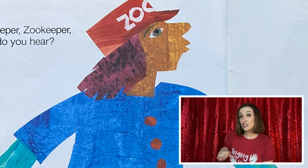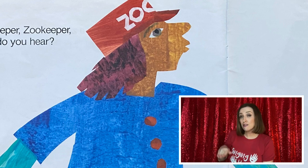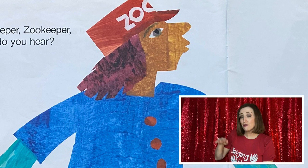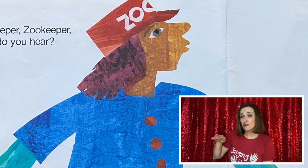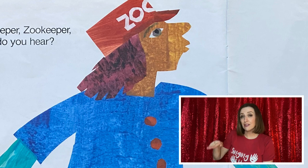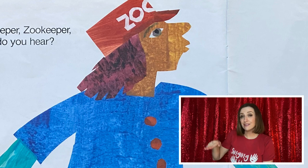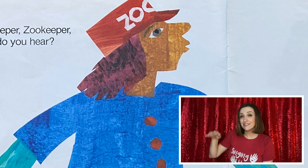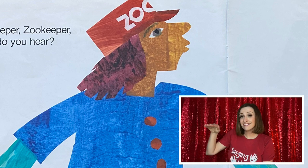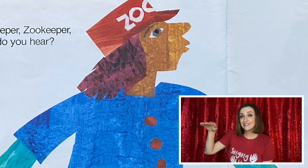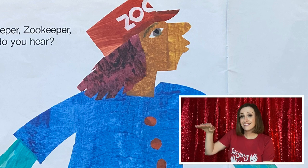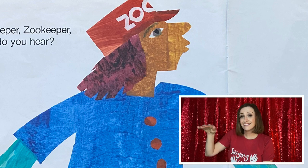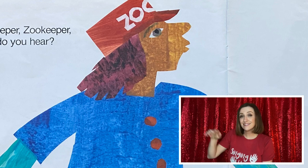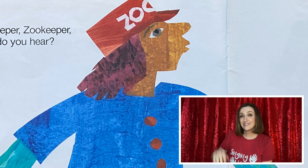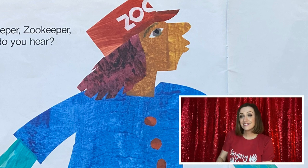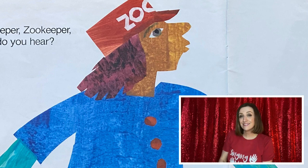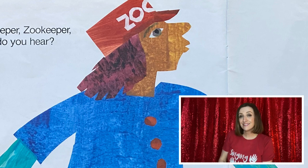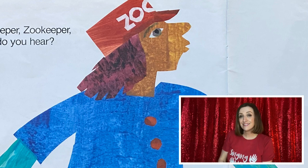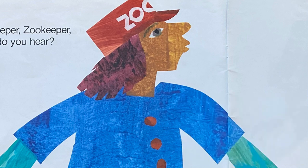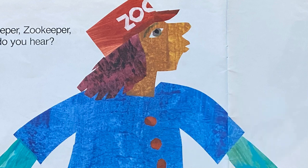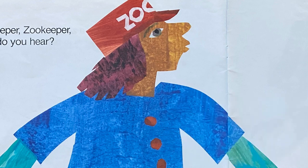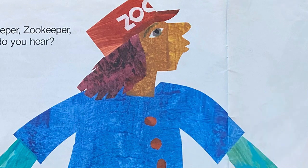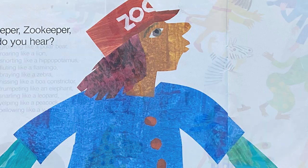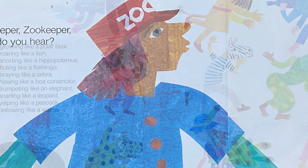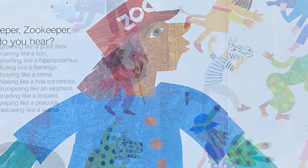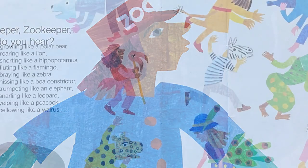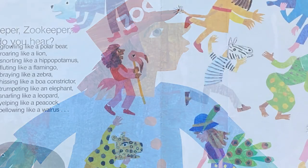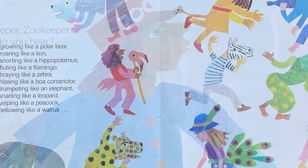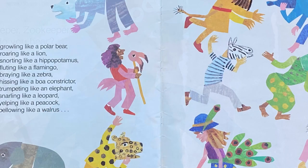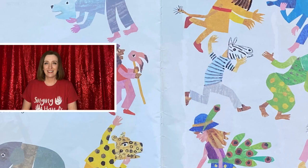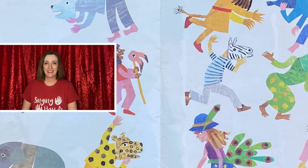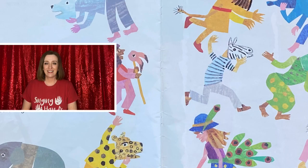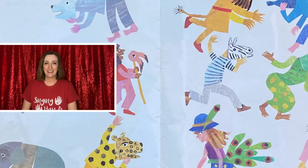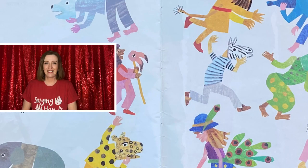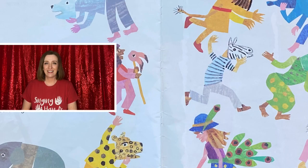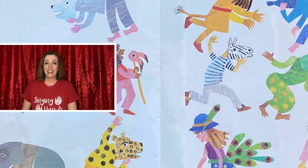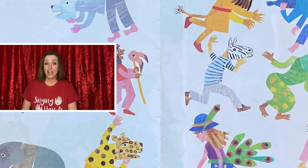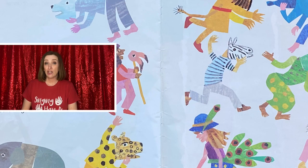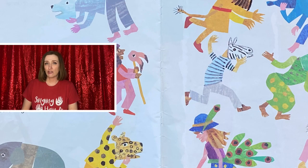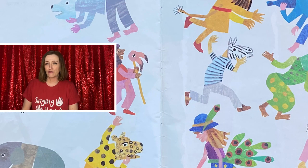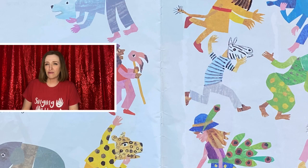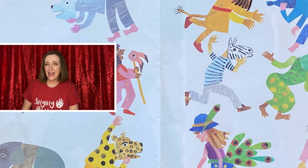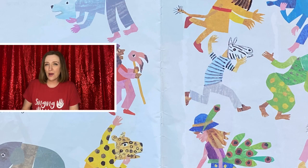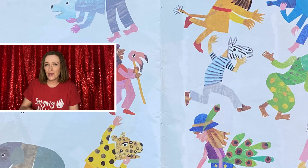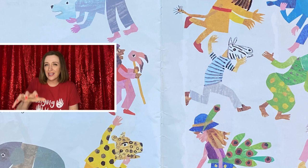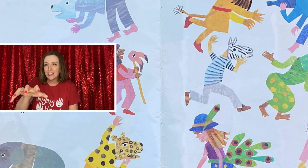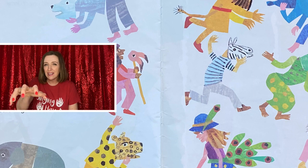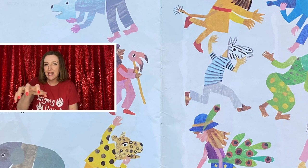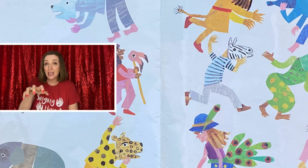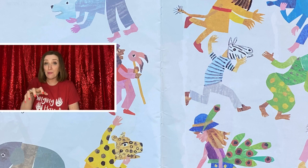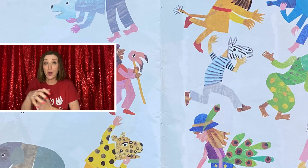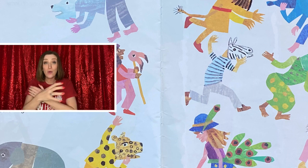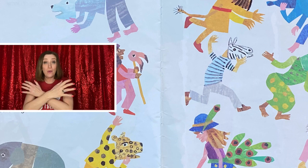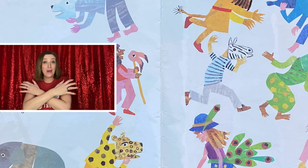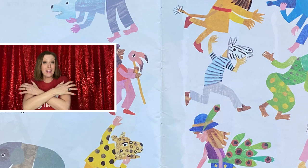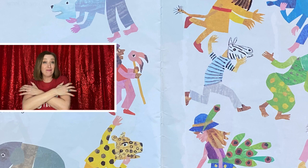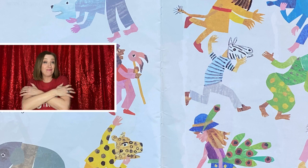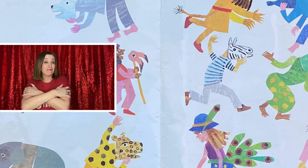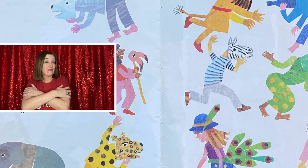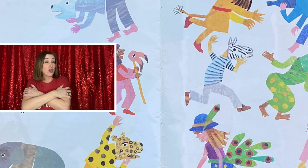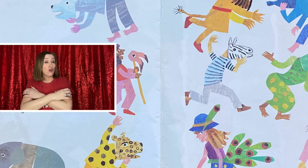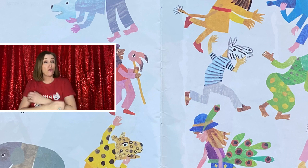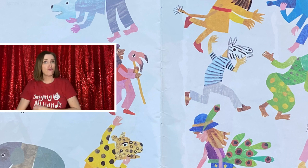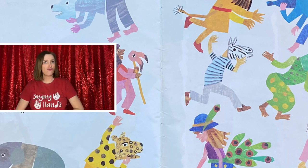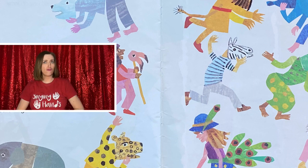children growling like a polar bear,